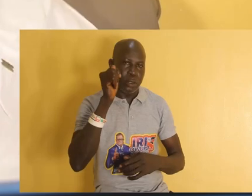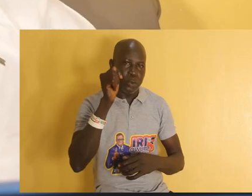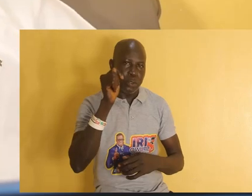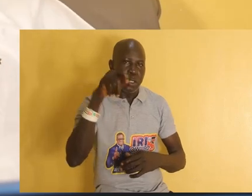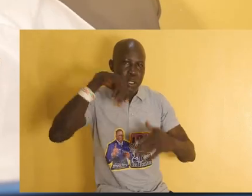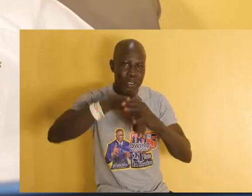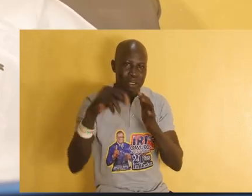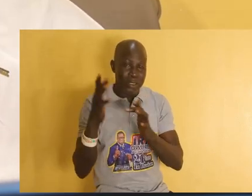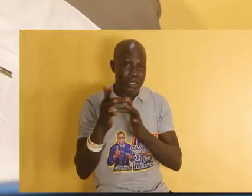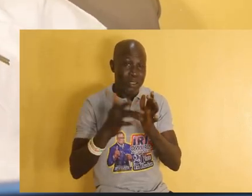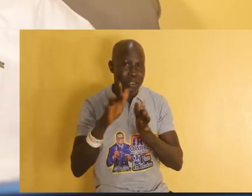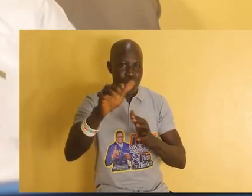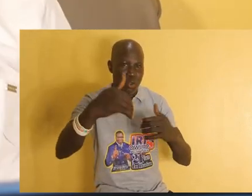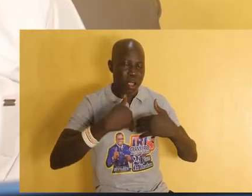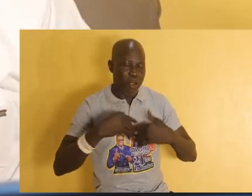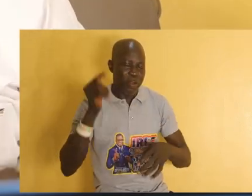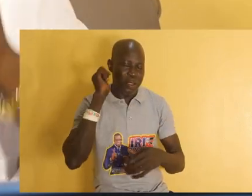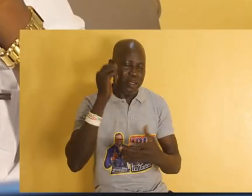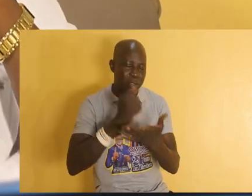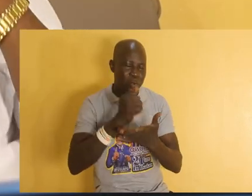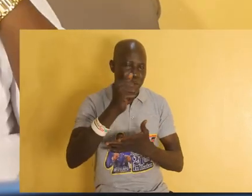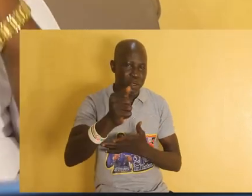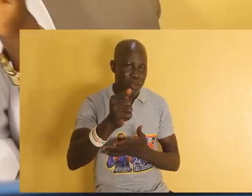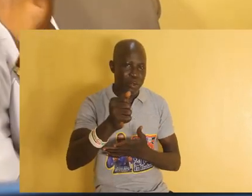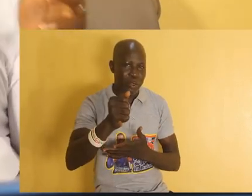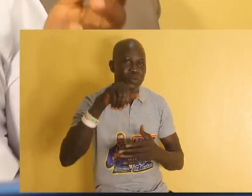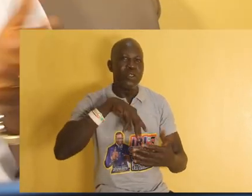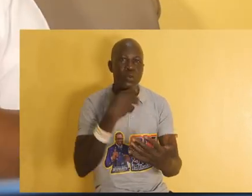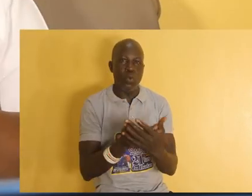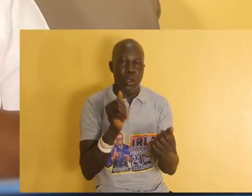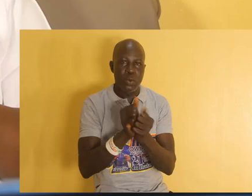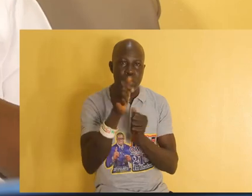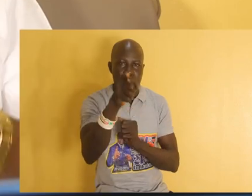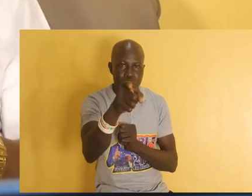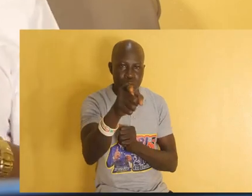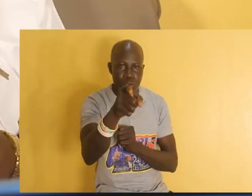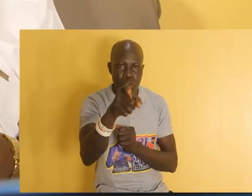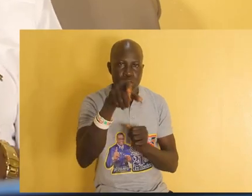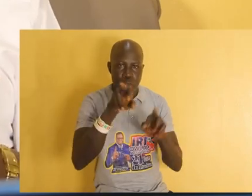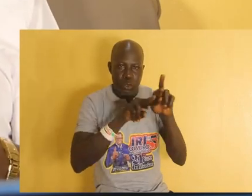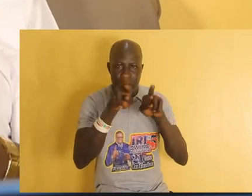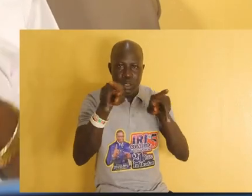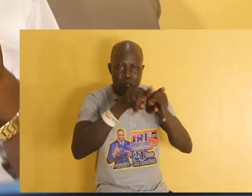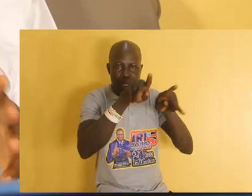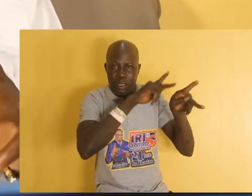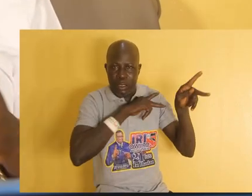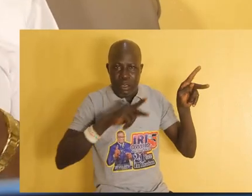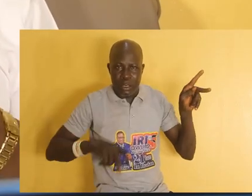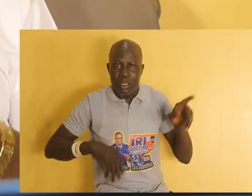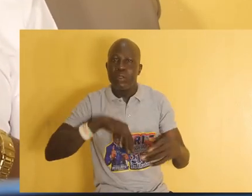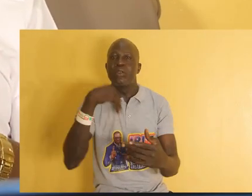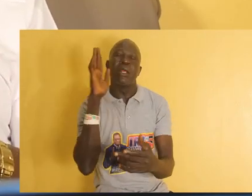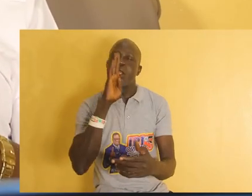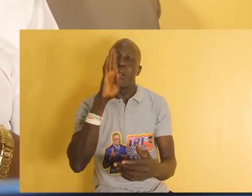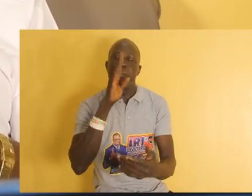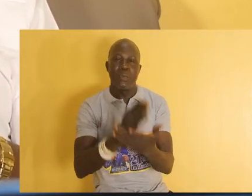have testimony. Lo ko Jesu. One testimony. Amen. Yo de dara fun. Amen. Wa de se bi oba. Amen. Be ni